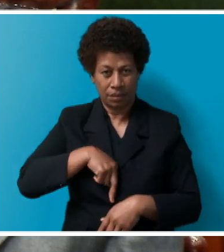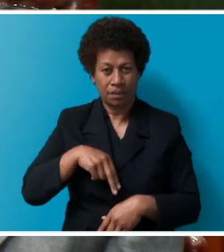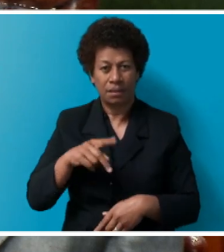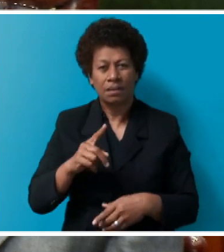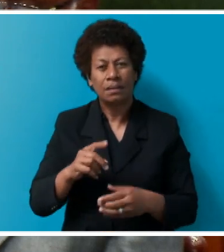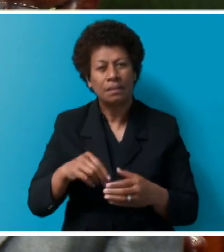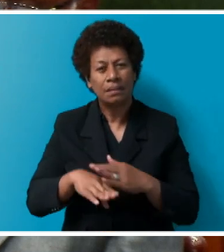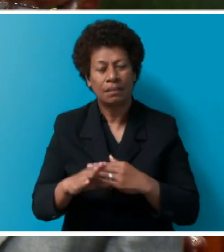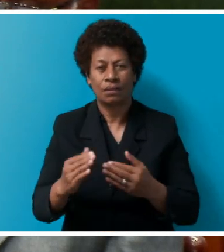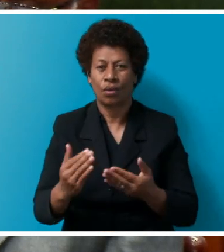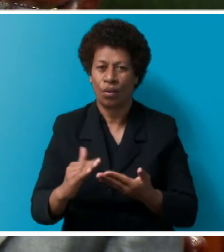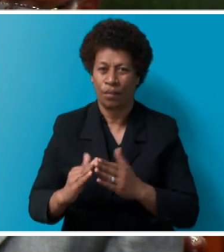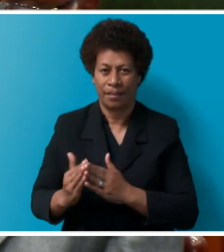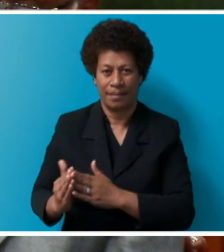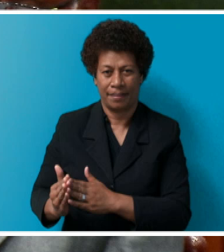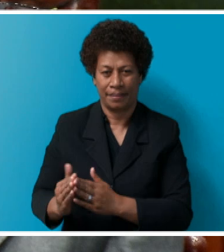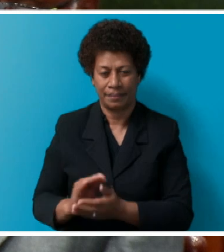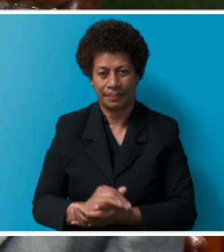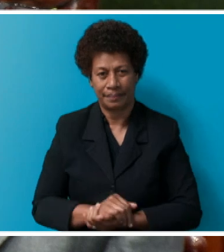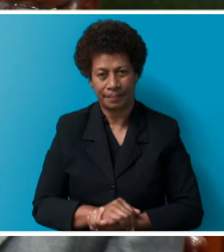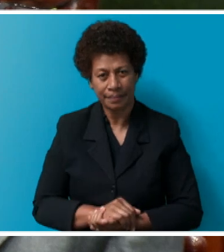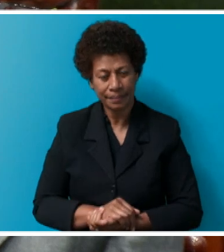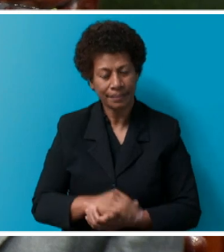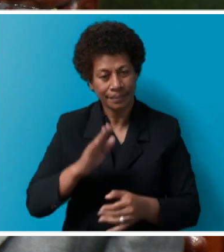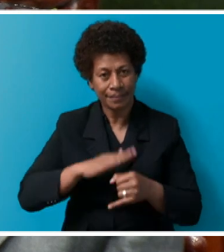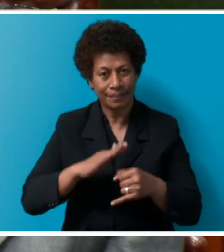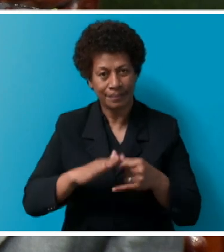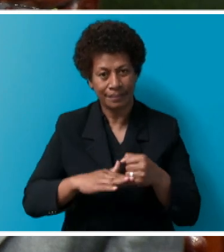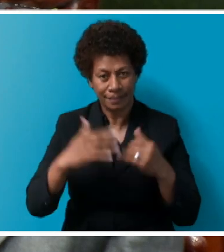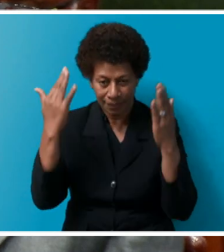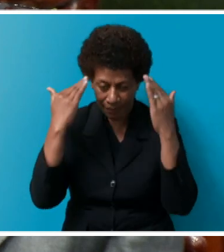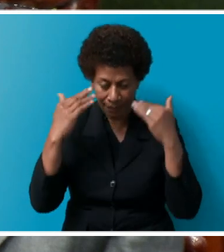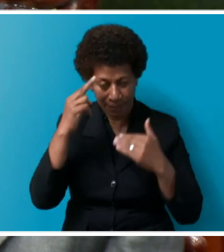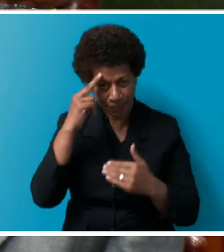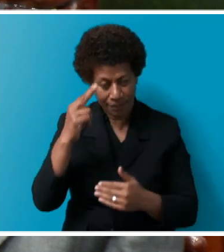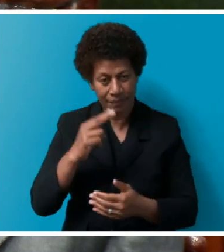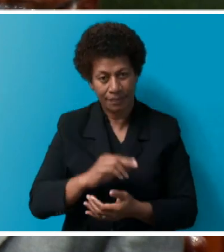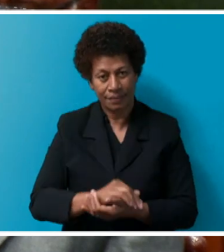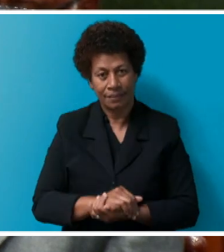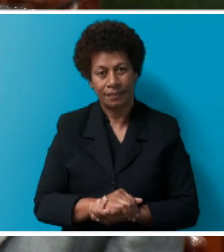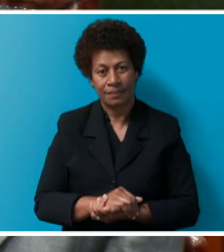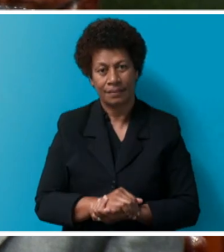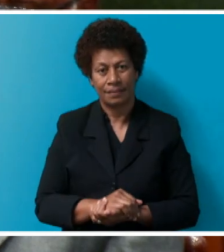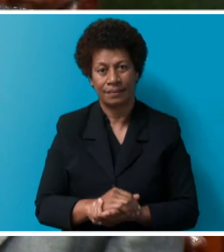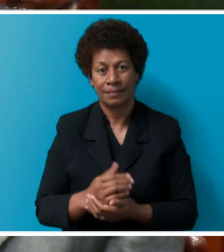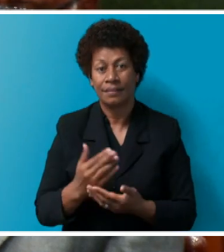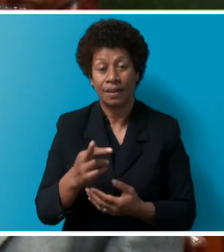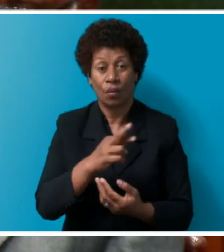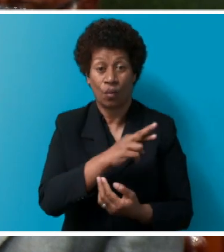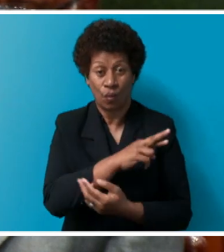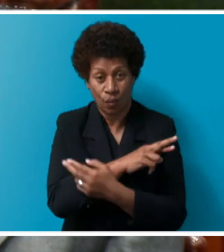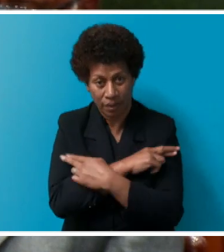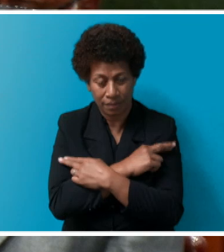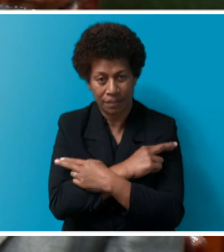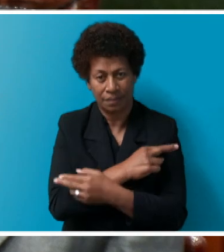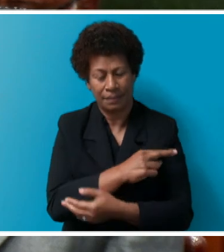communities. I will end, Mr. Speaker, sir, with an emphasis on collective responsibility.